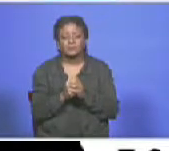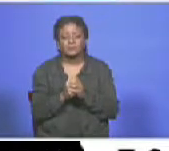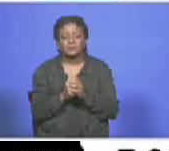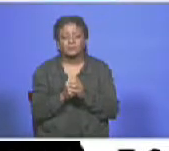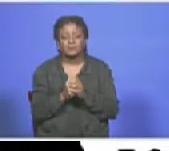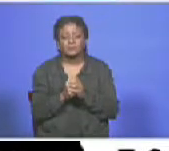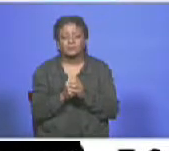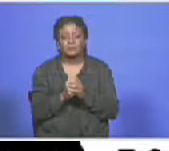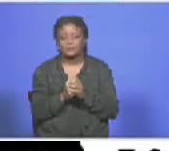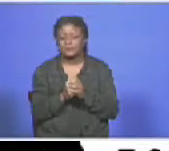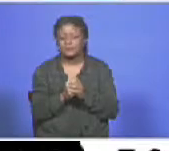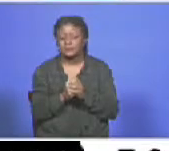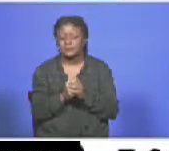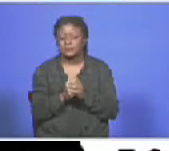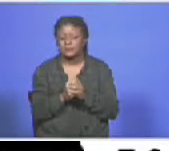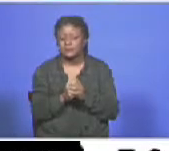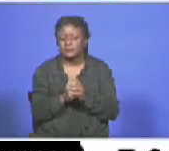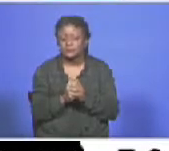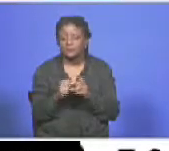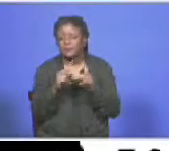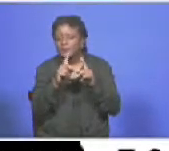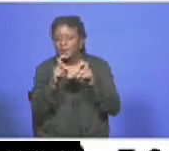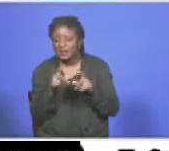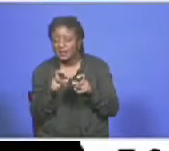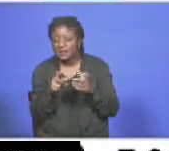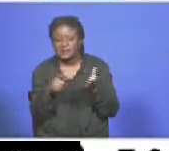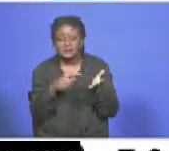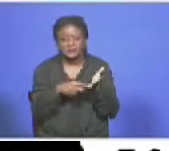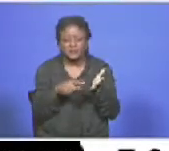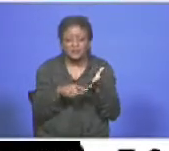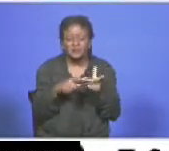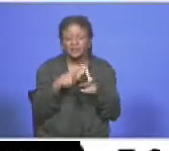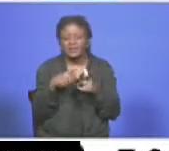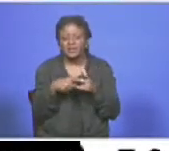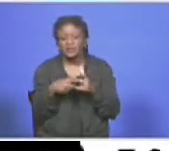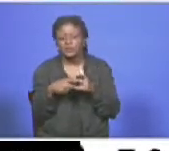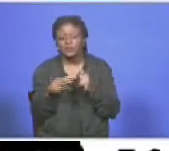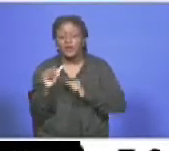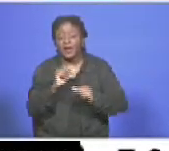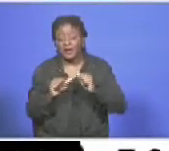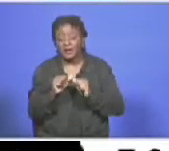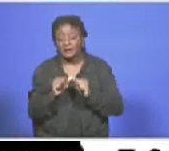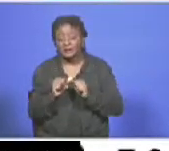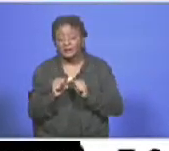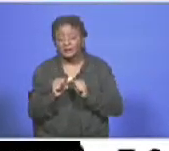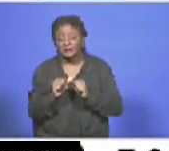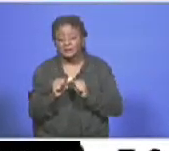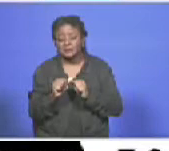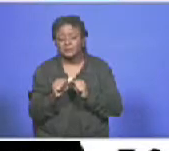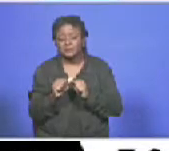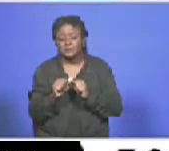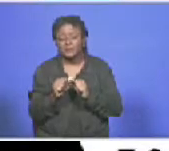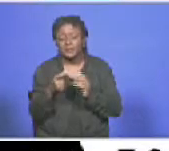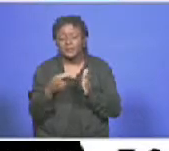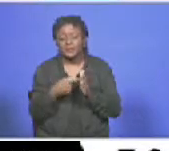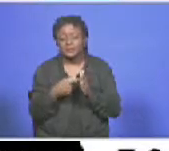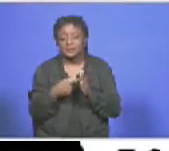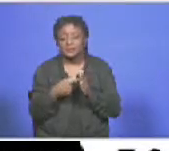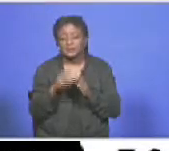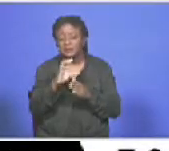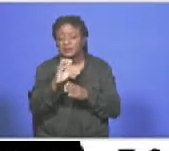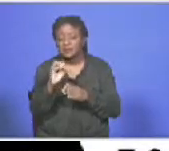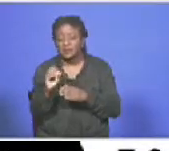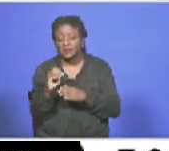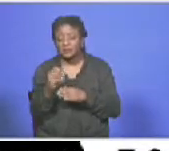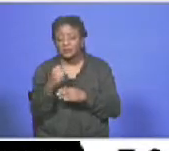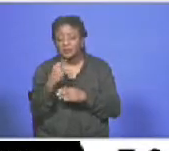You review, you investigate, you analyze, and then you act accordingly. Bisx CEO Keith Davies reasons that